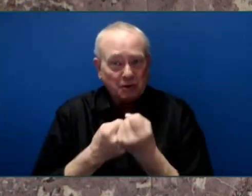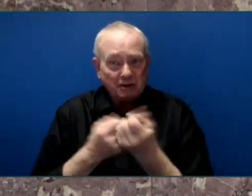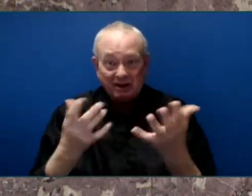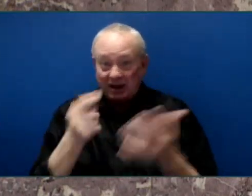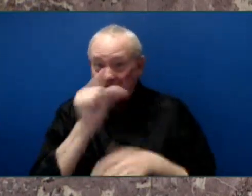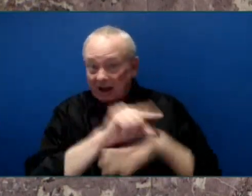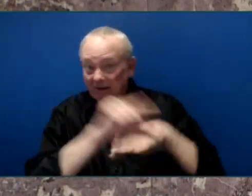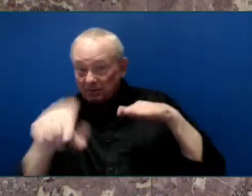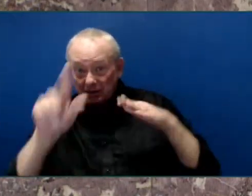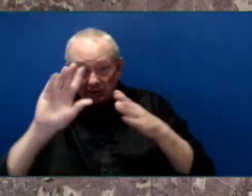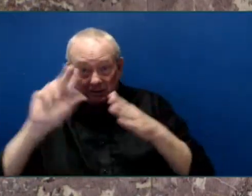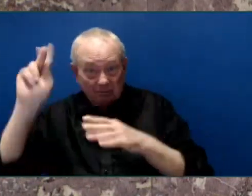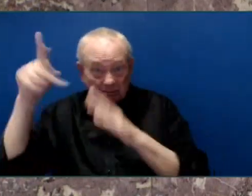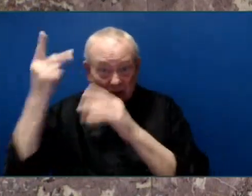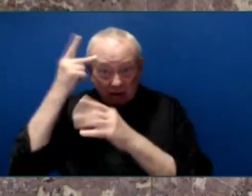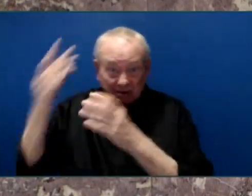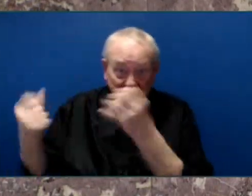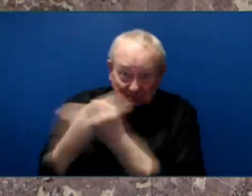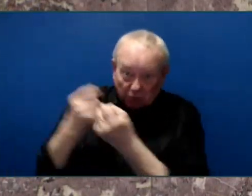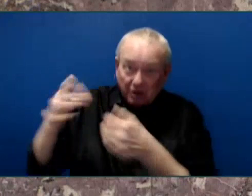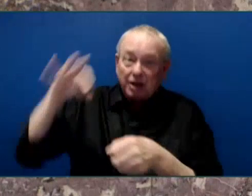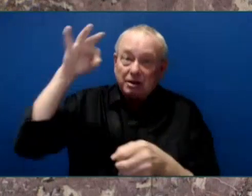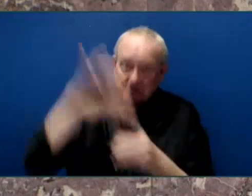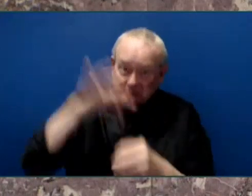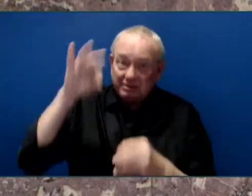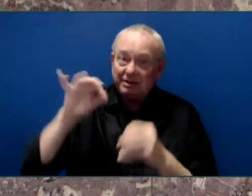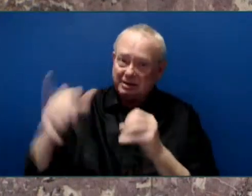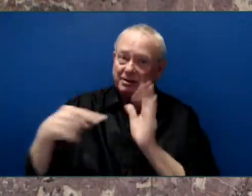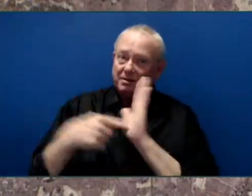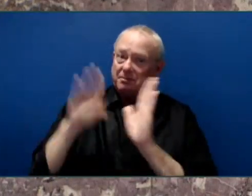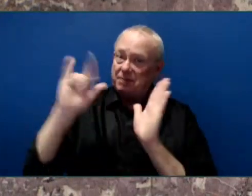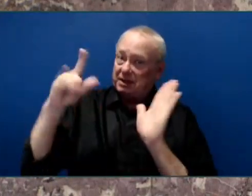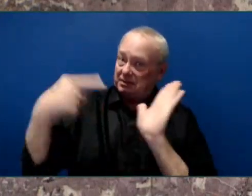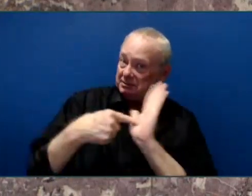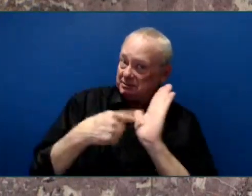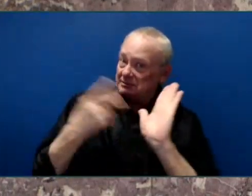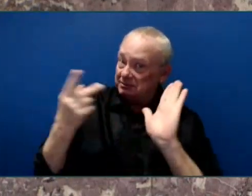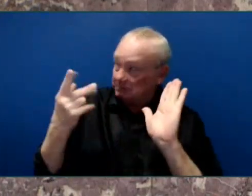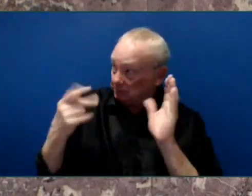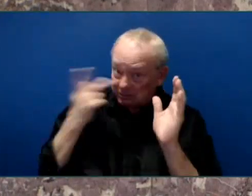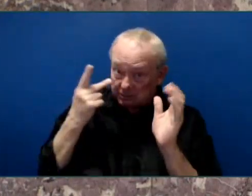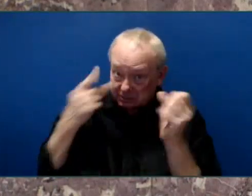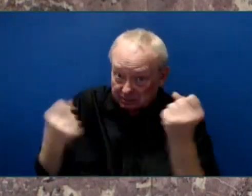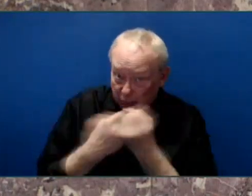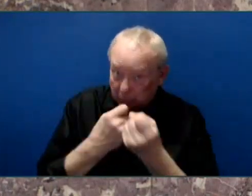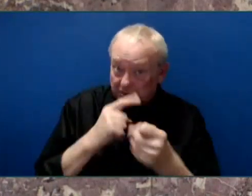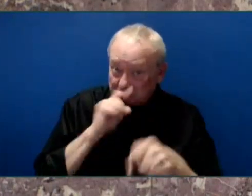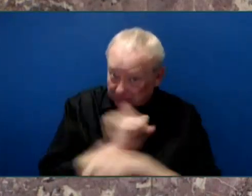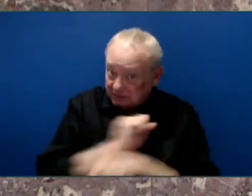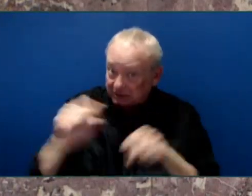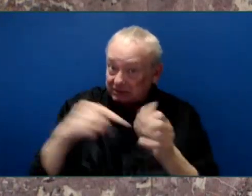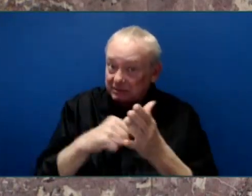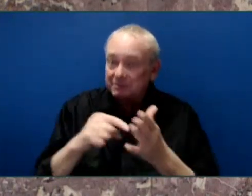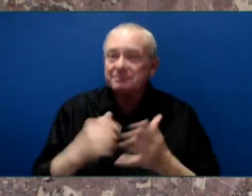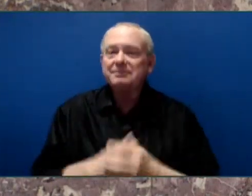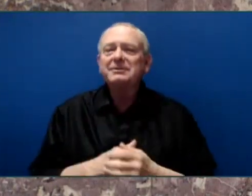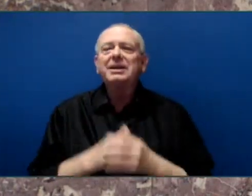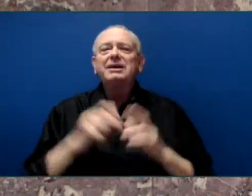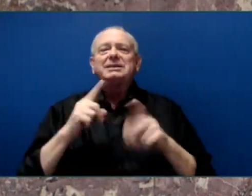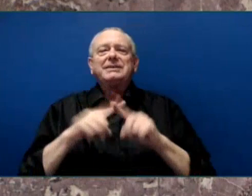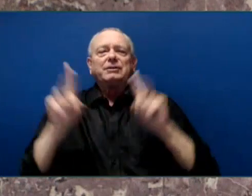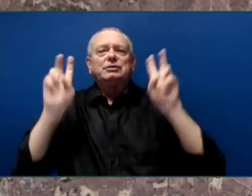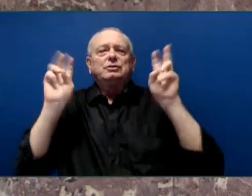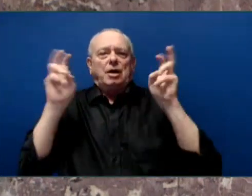small business. But Mr. Speaker, on a different topic, a week ago, we raised concerns about